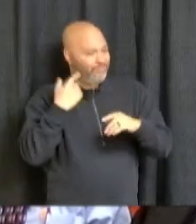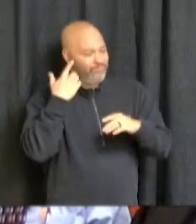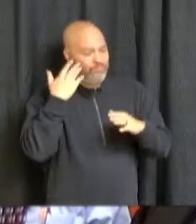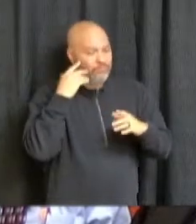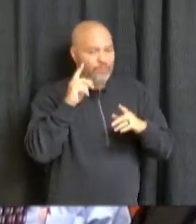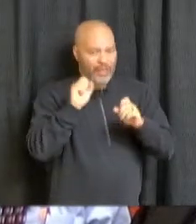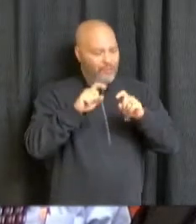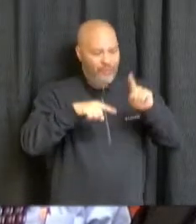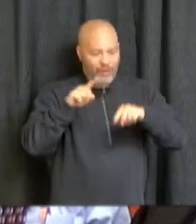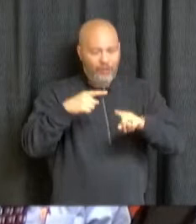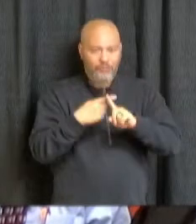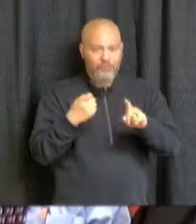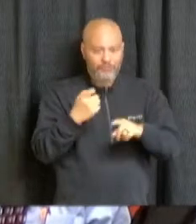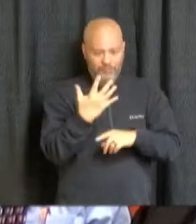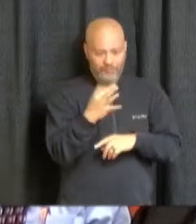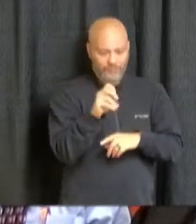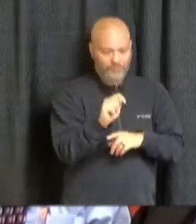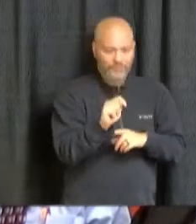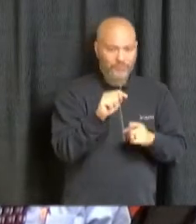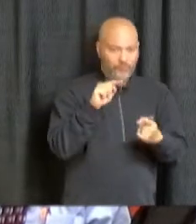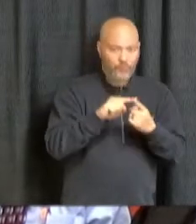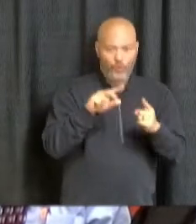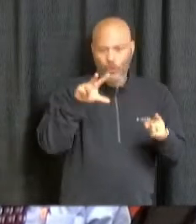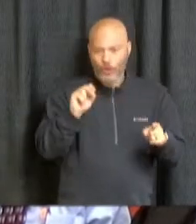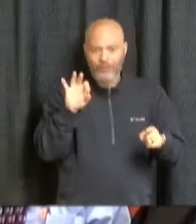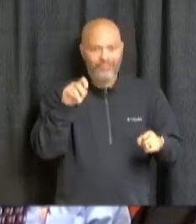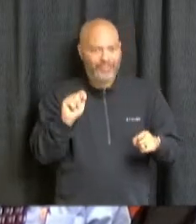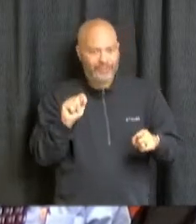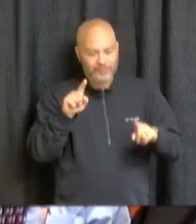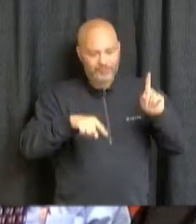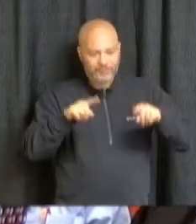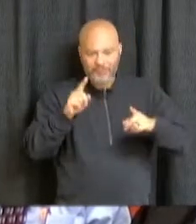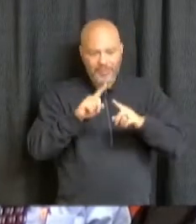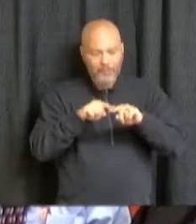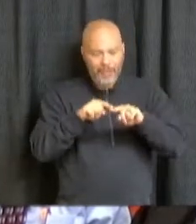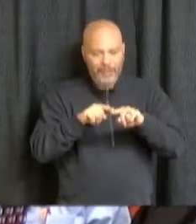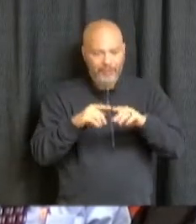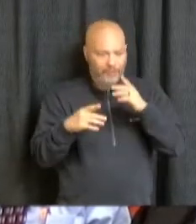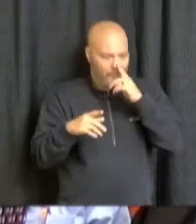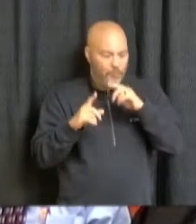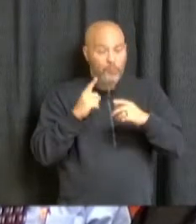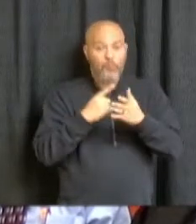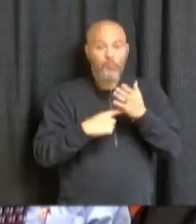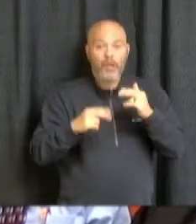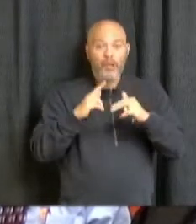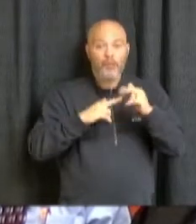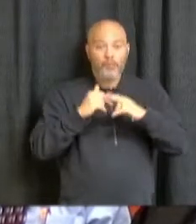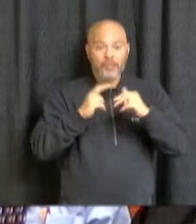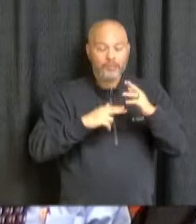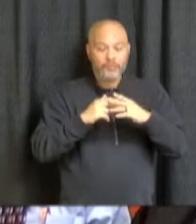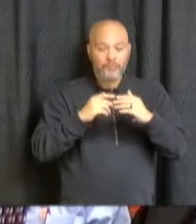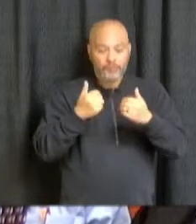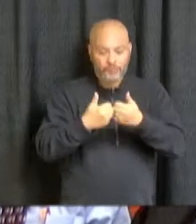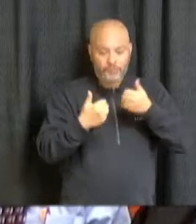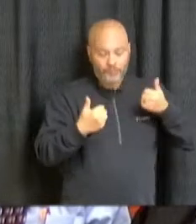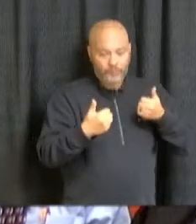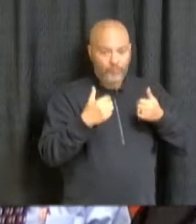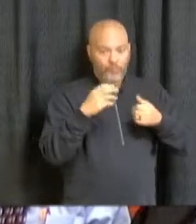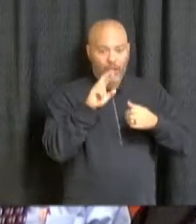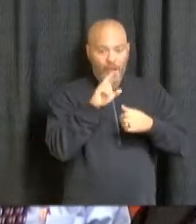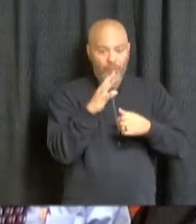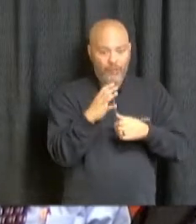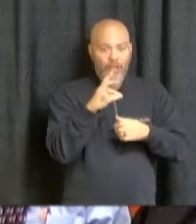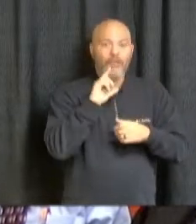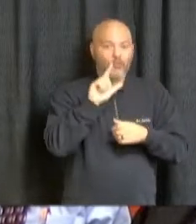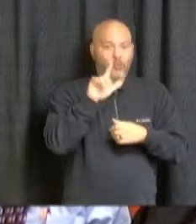vary from 5 feet to 30 feet. Okay. But the building setbacks are the same in C5 and R4,